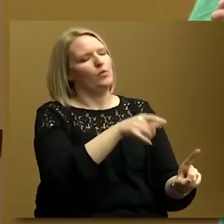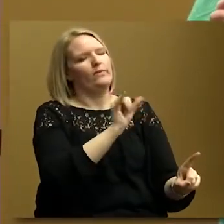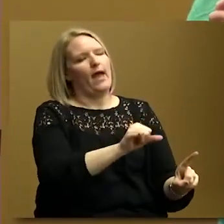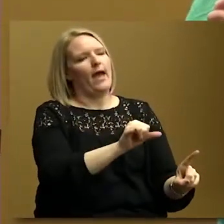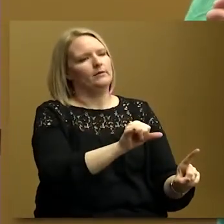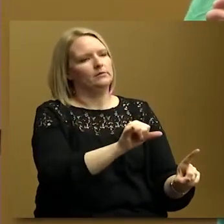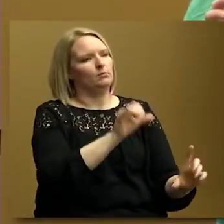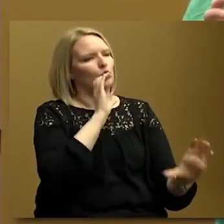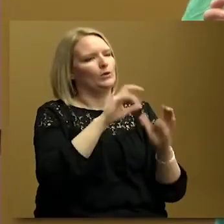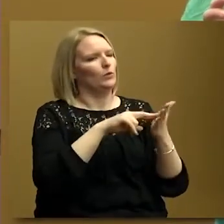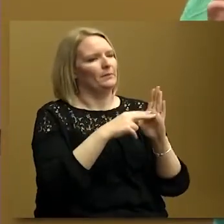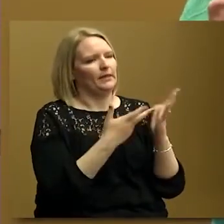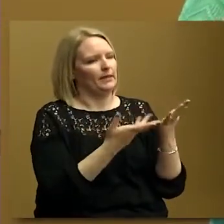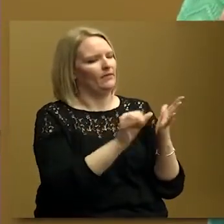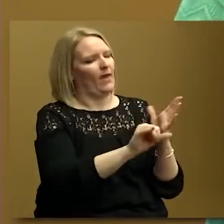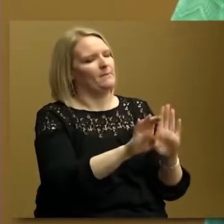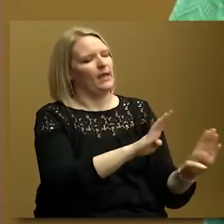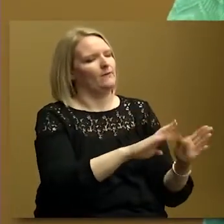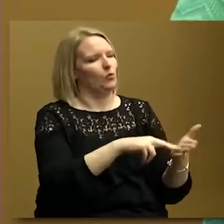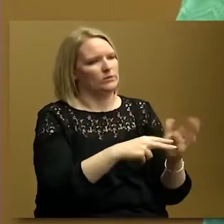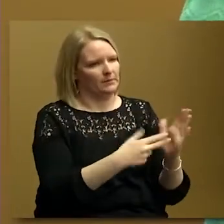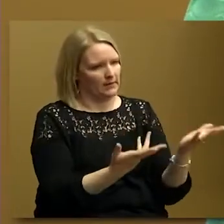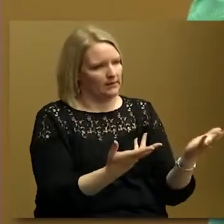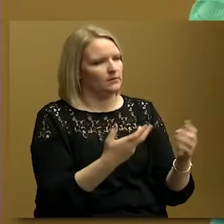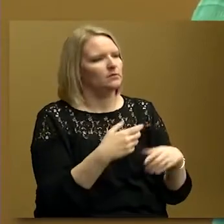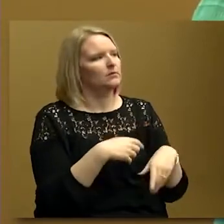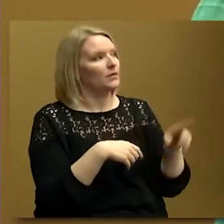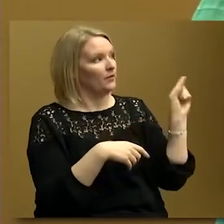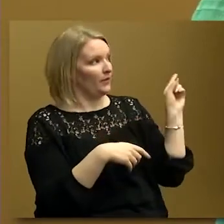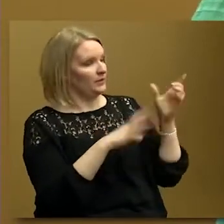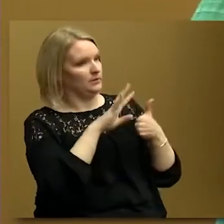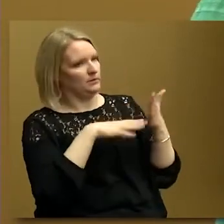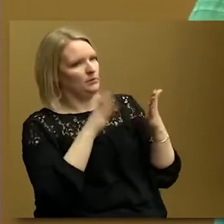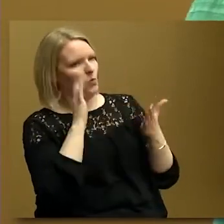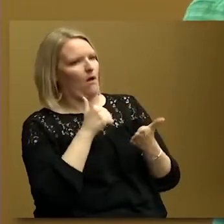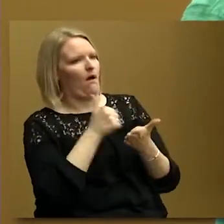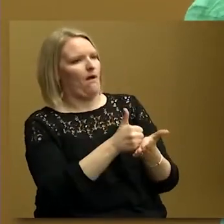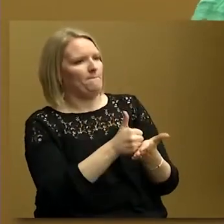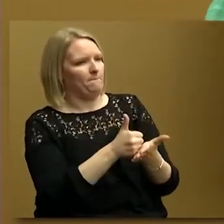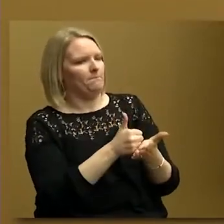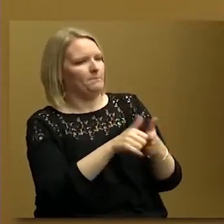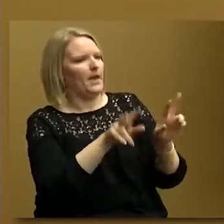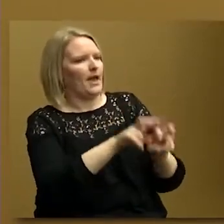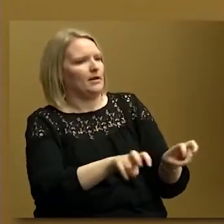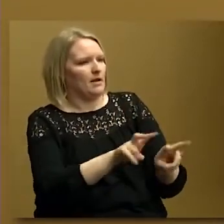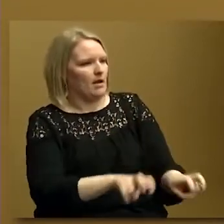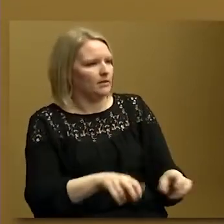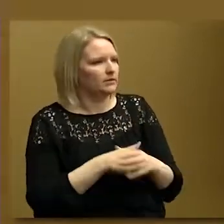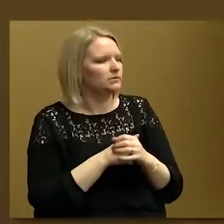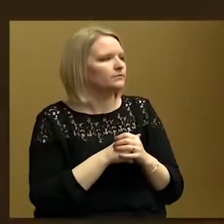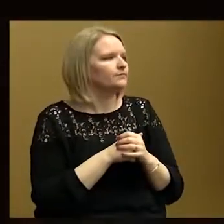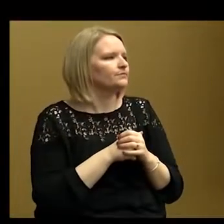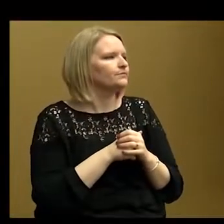means. And this is the tool that helps you with that, okay? It involves two